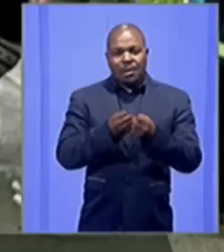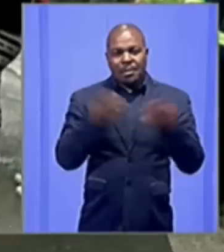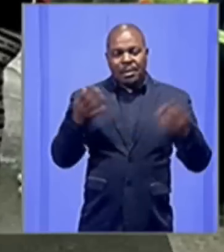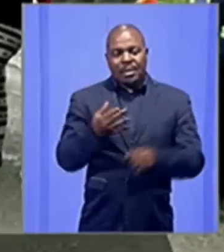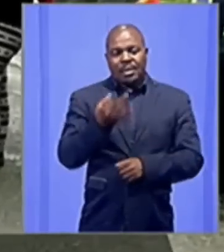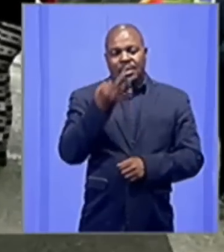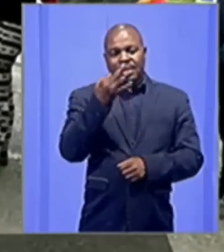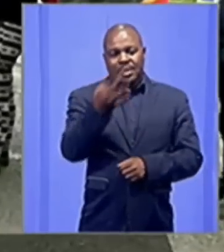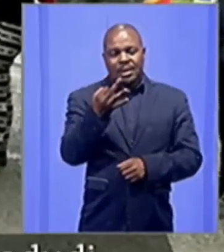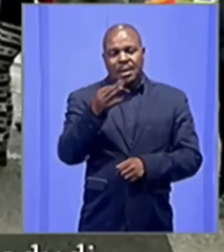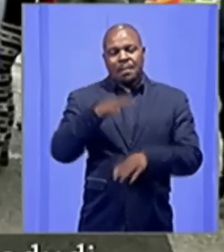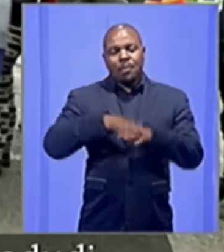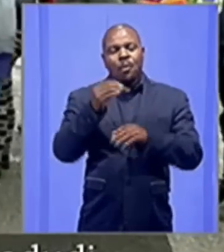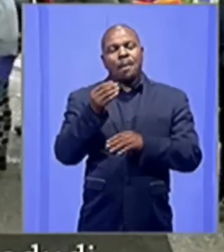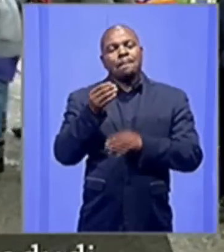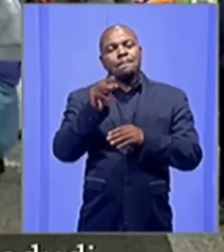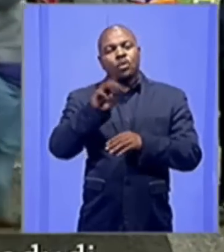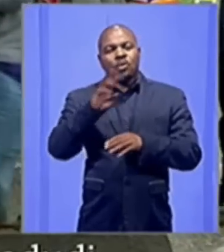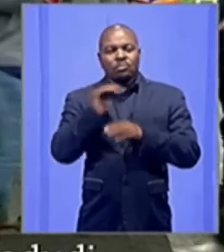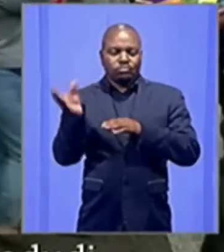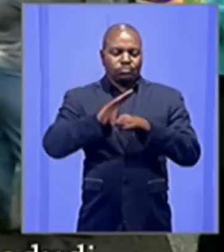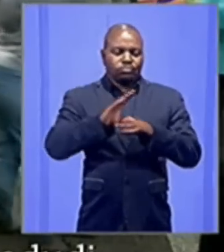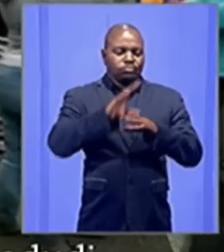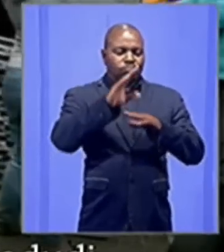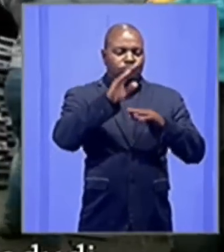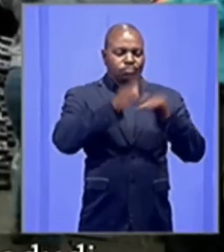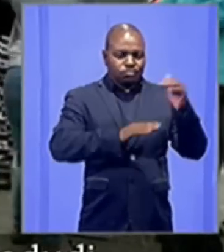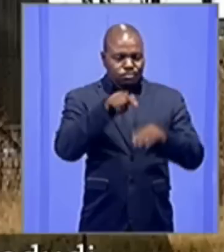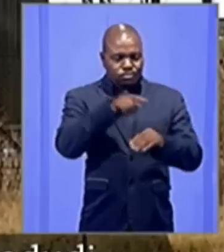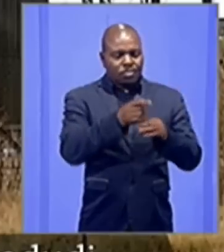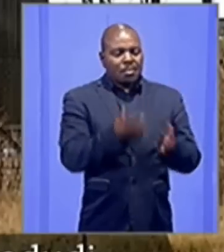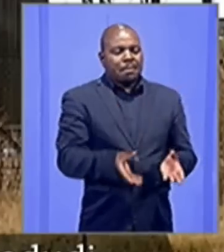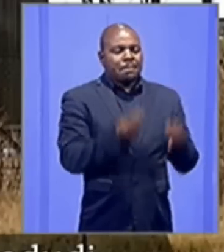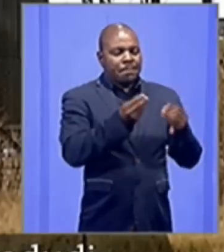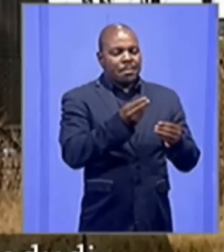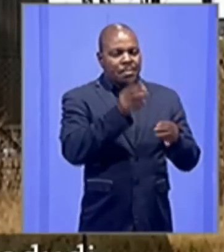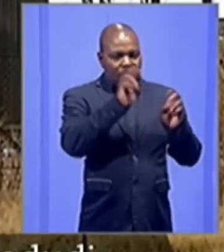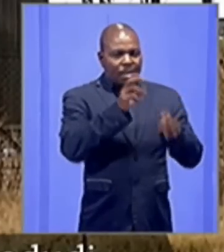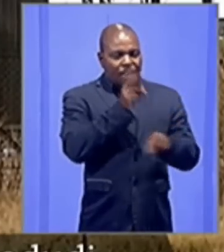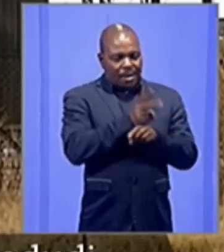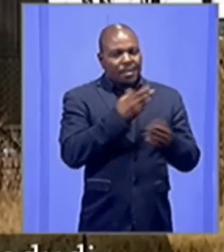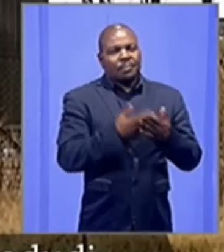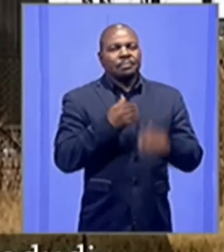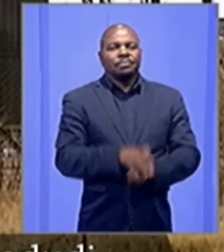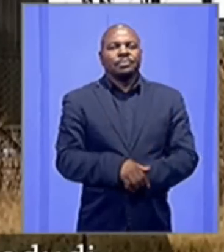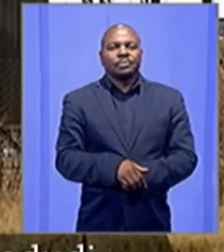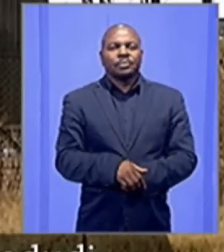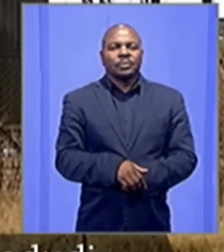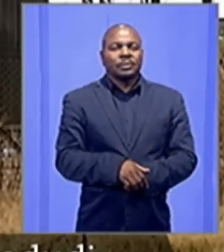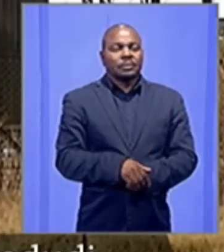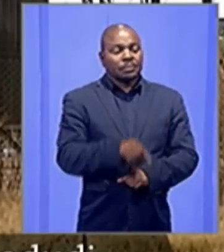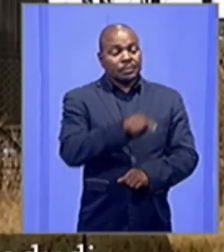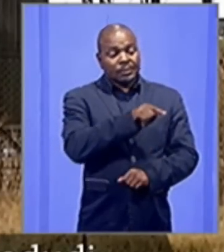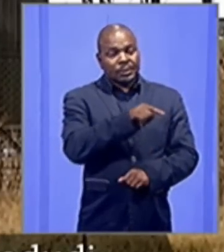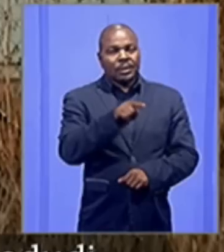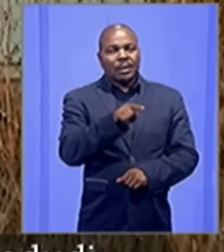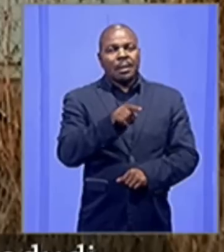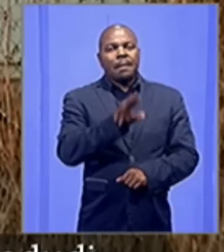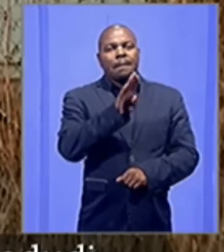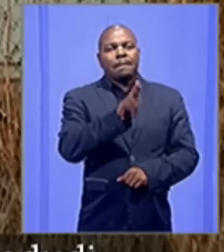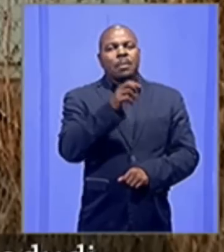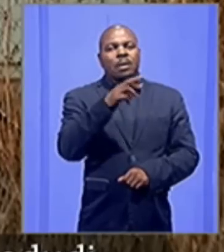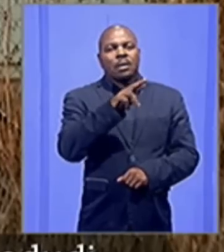3 tša tlaleletšo go lukiša seteiše seo gore badudi ba kgone go hwetša mohlagase gape. Badudi ba